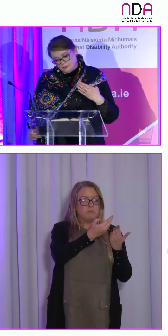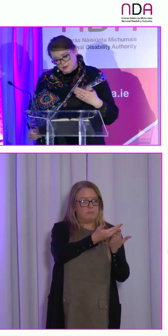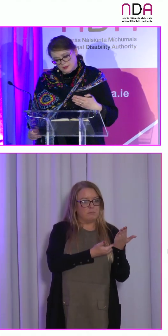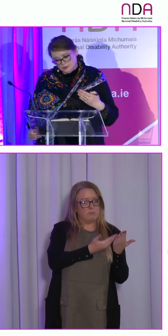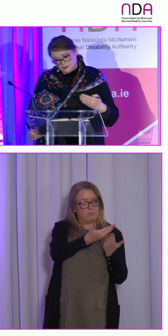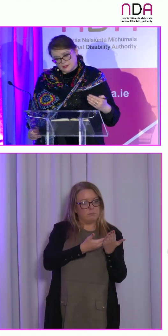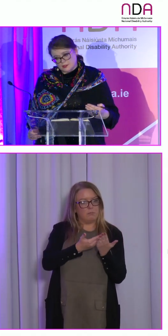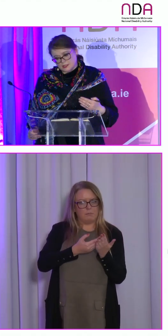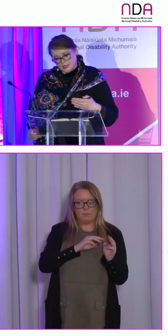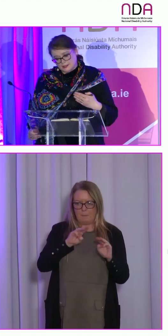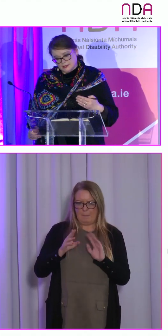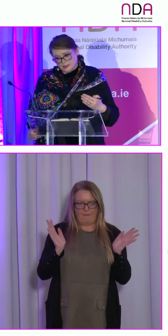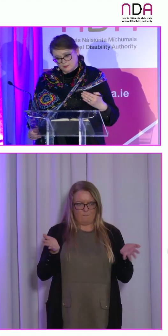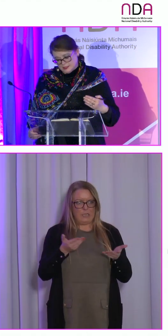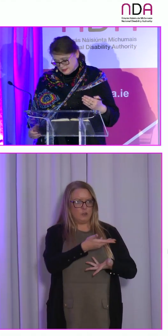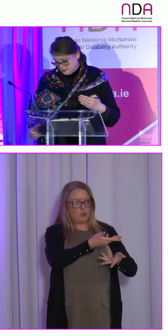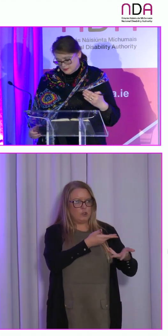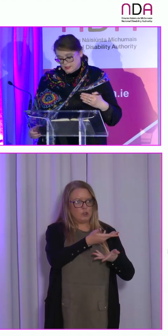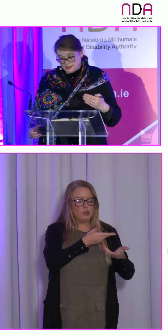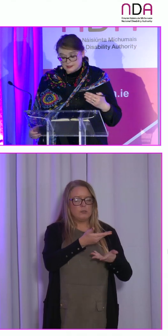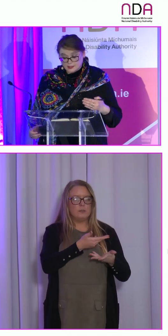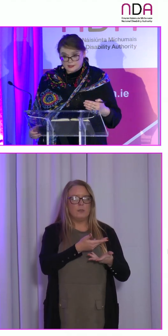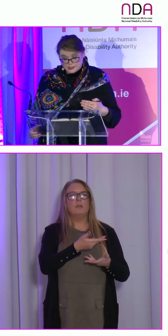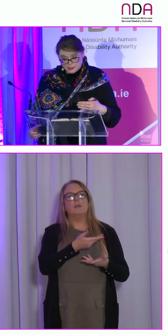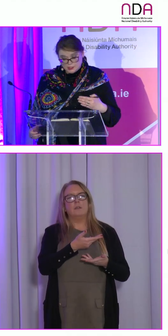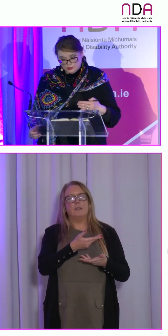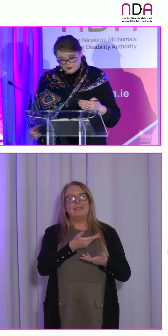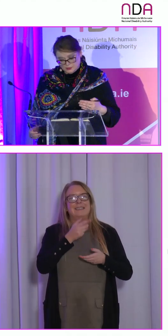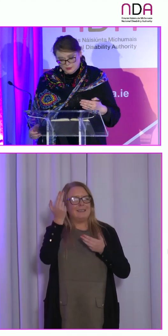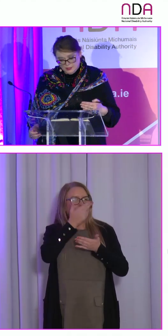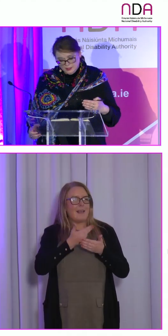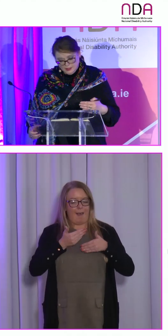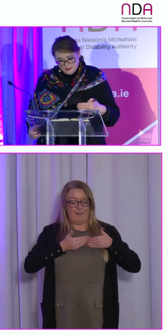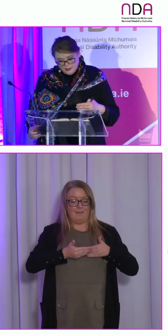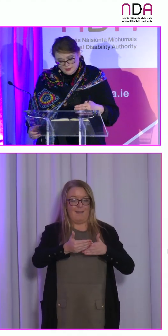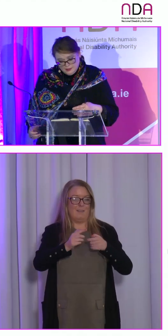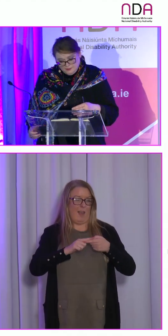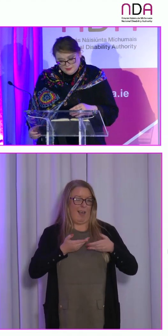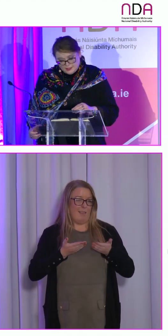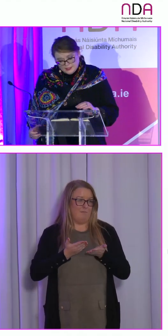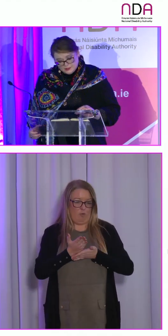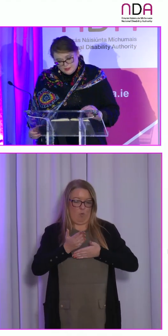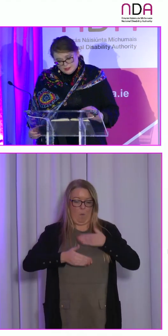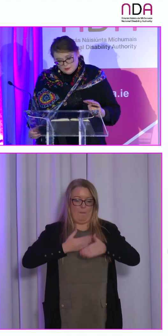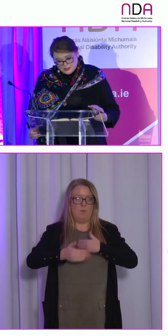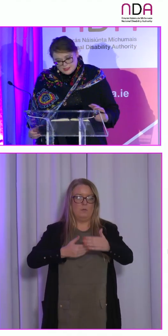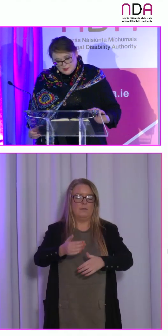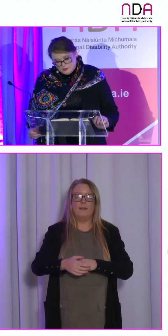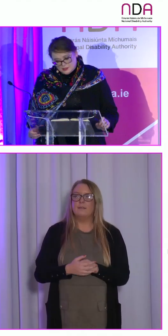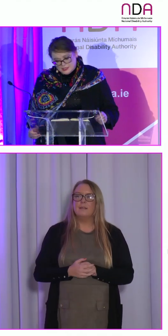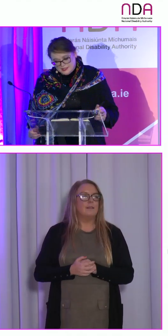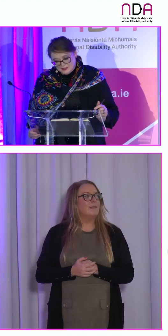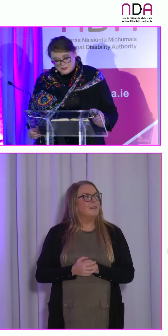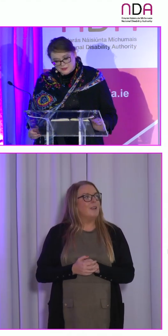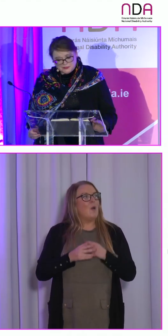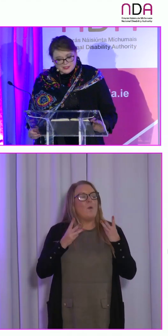inclusive, and that people have been consulted at the design basis, at the design stage and all the way through. The case study that I want to tell you